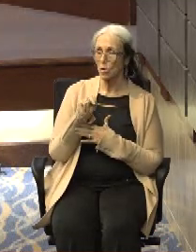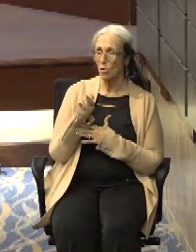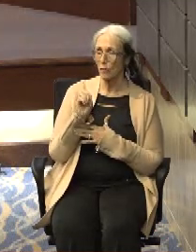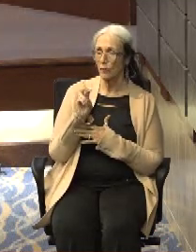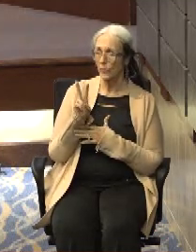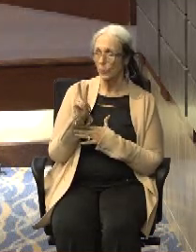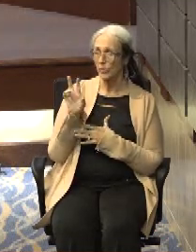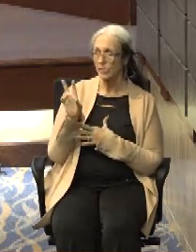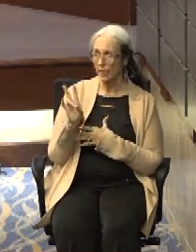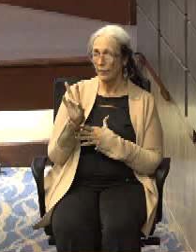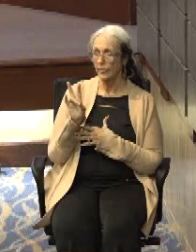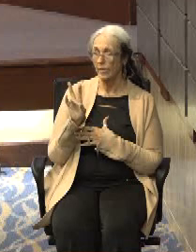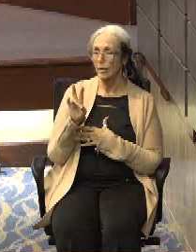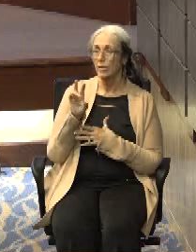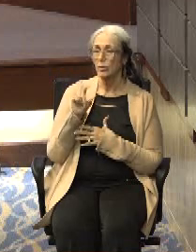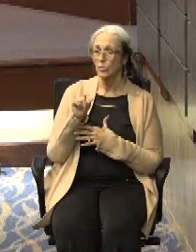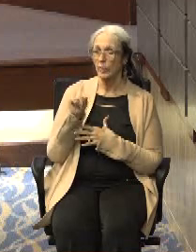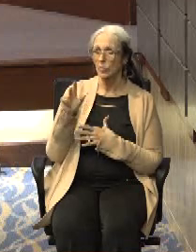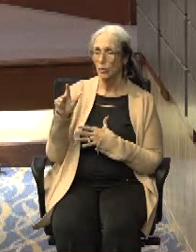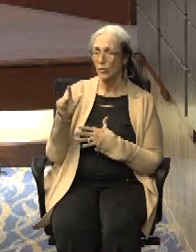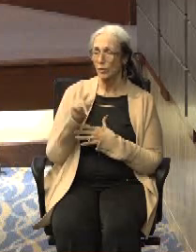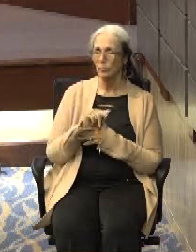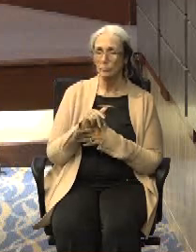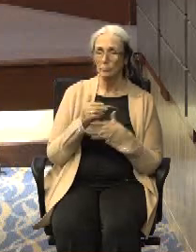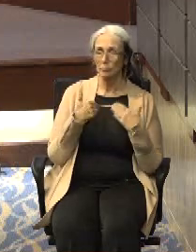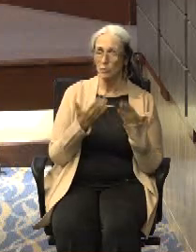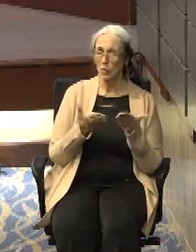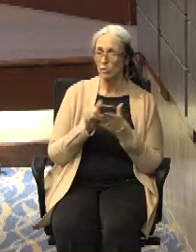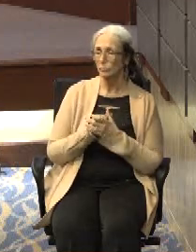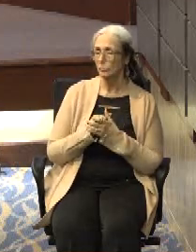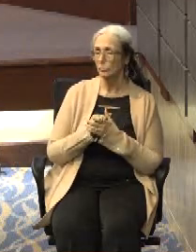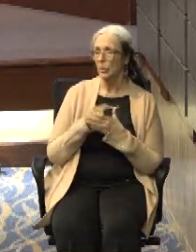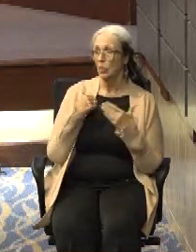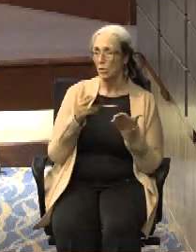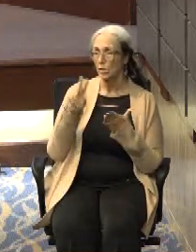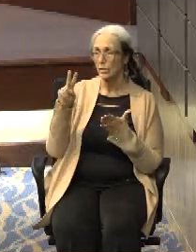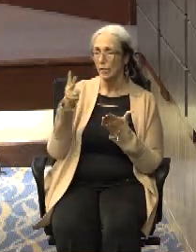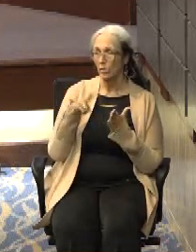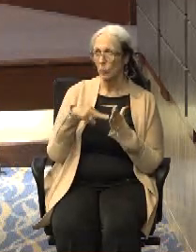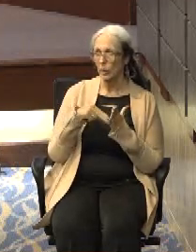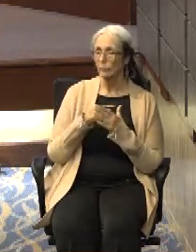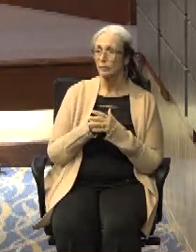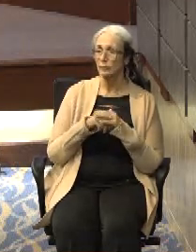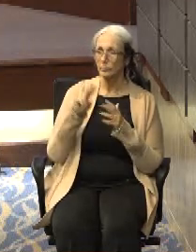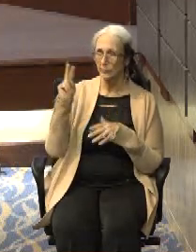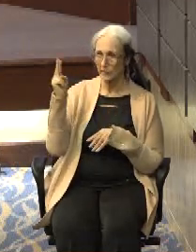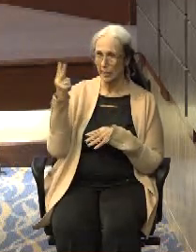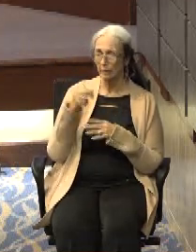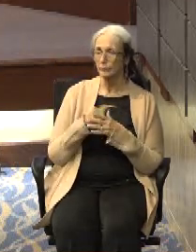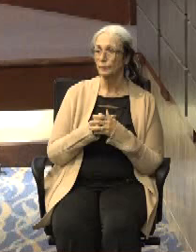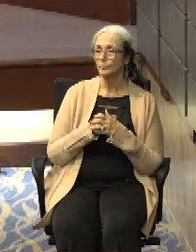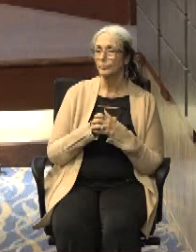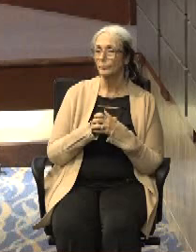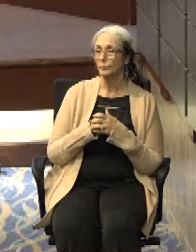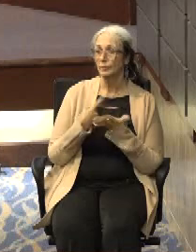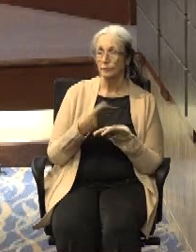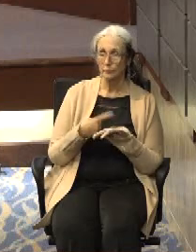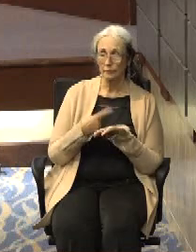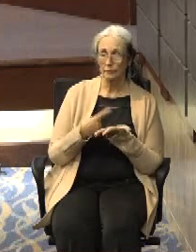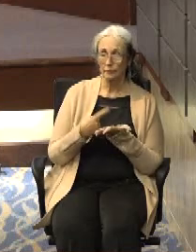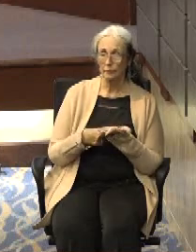7th, 2023. Is there a motion? Approval on second reading. Second. Motion and second. Any